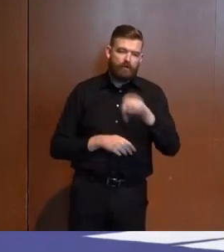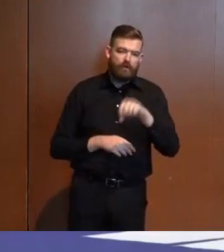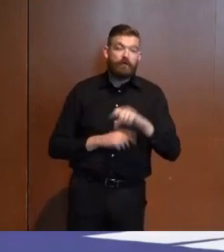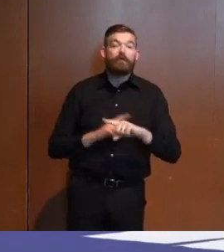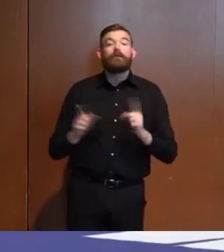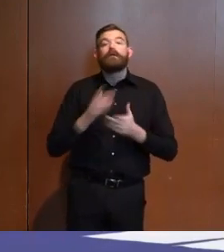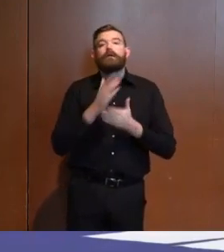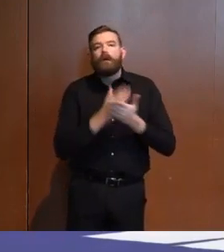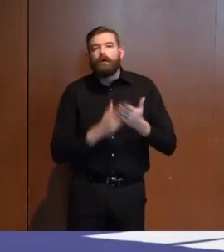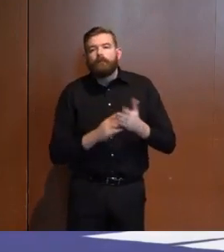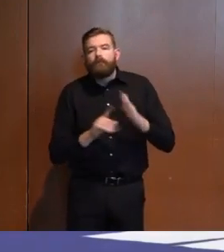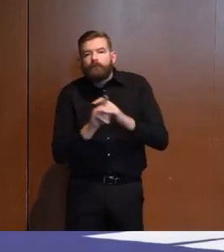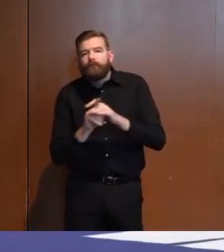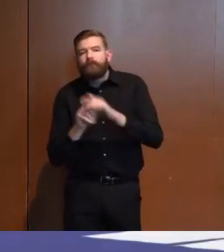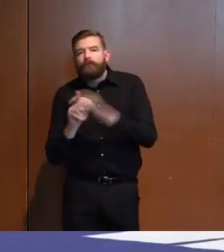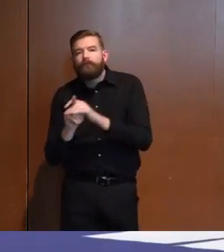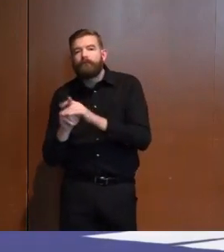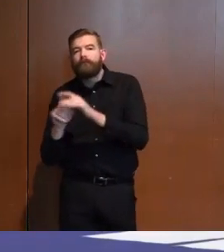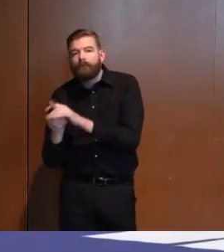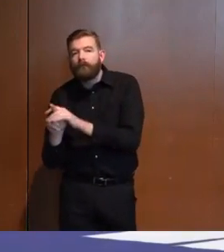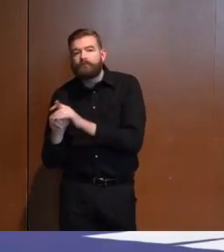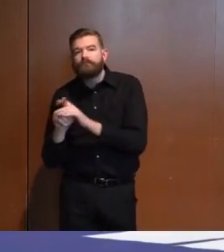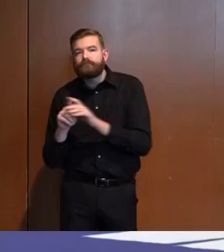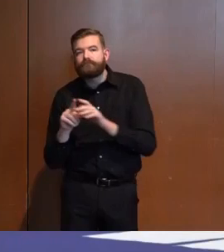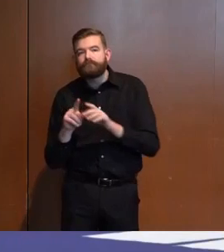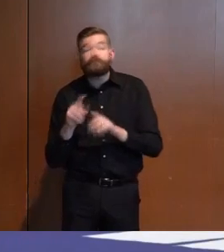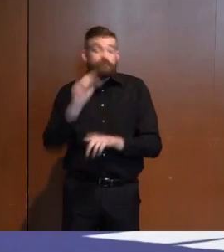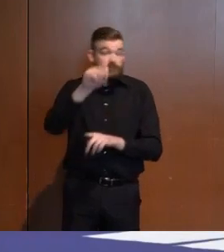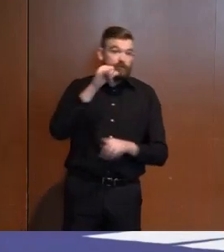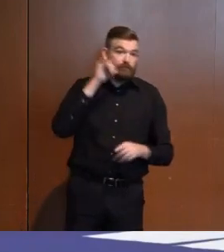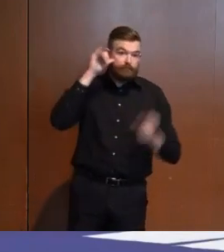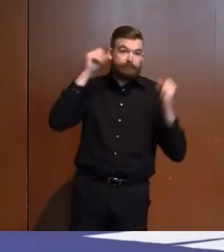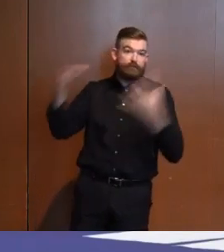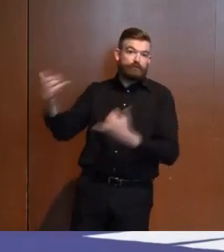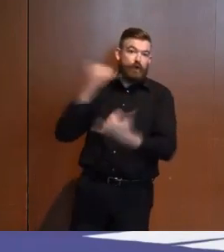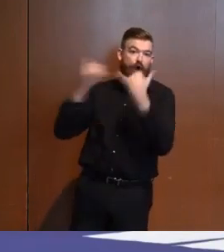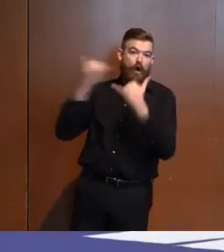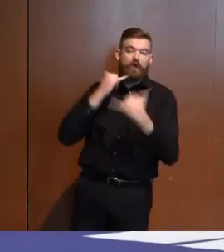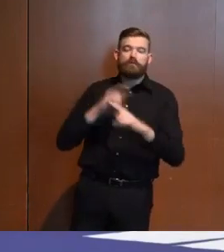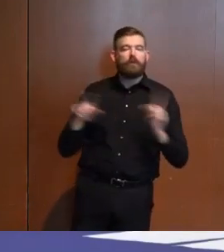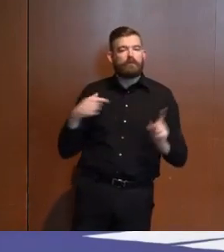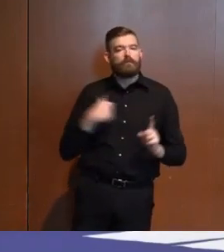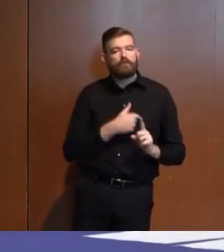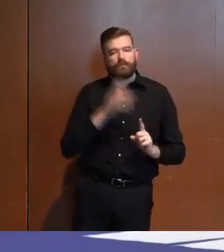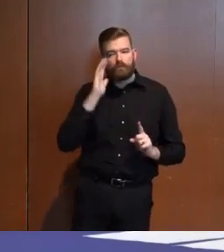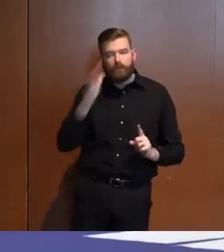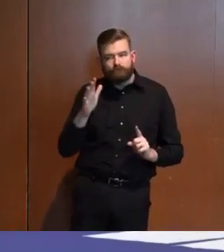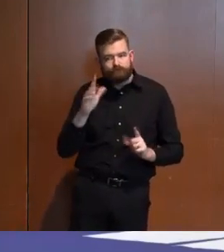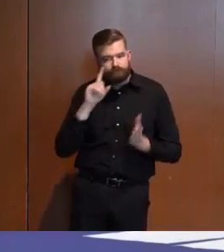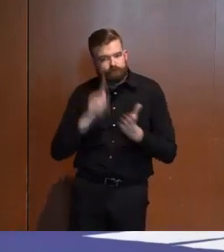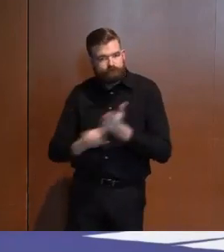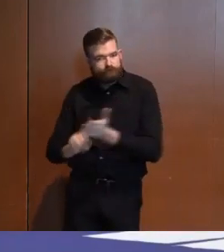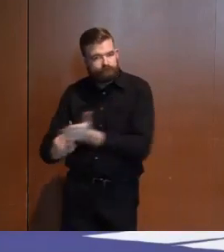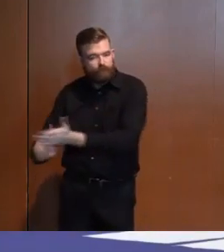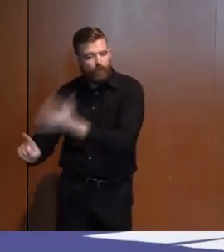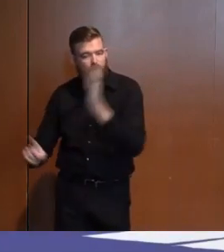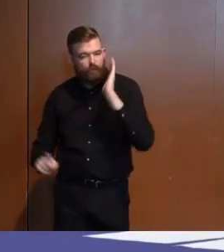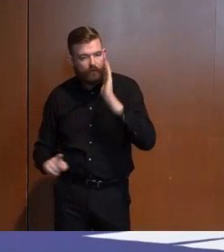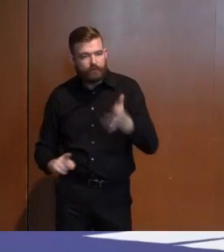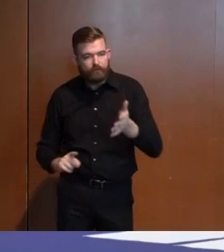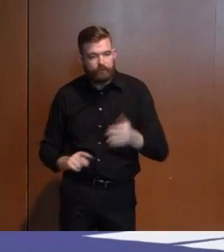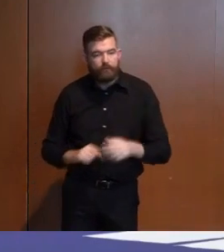about the reaction in New Jersey. So more on that as may I ask, give us a couple of days